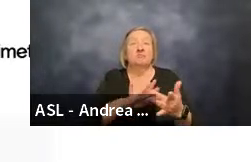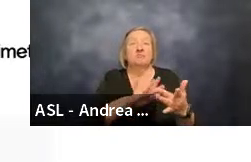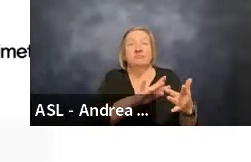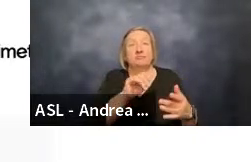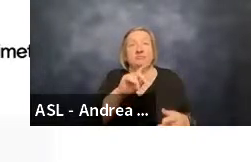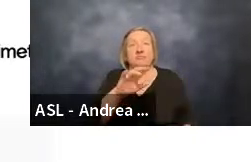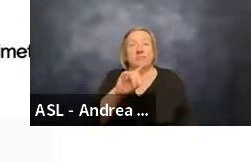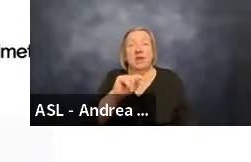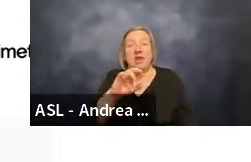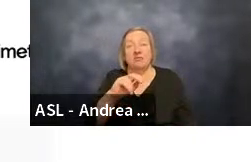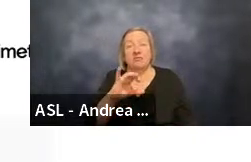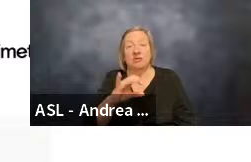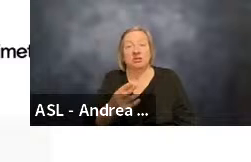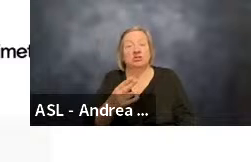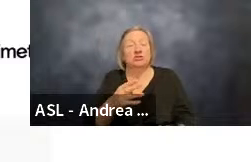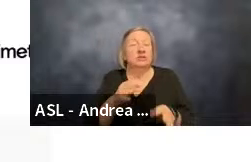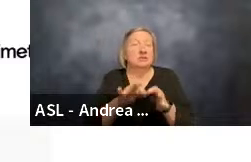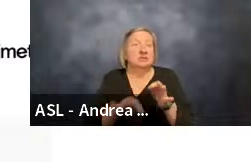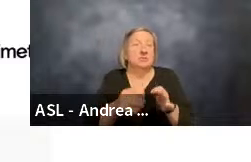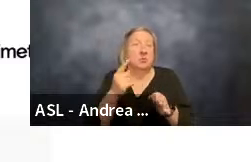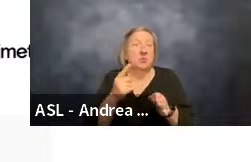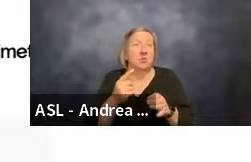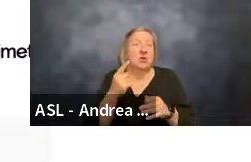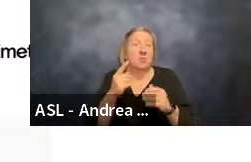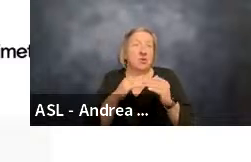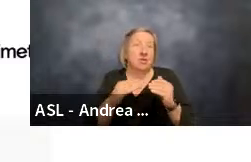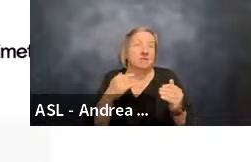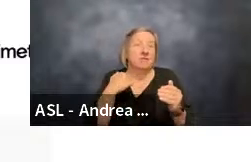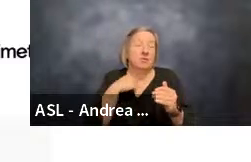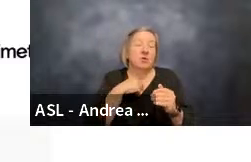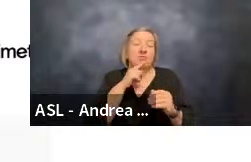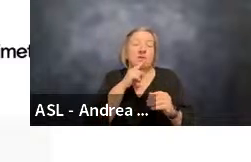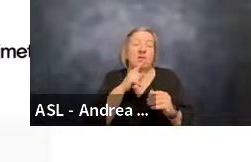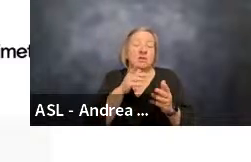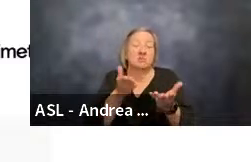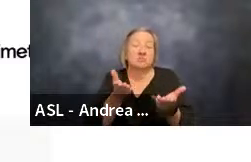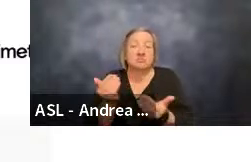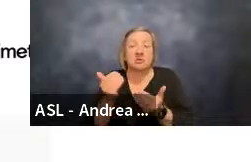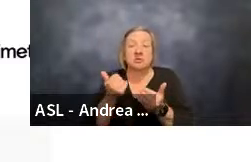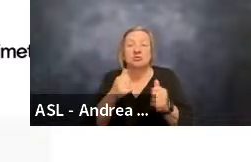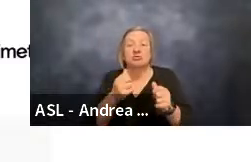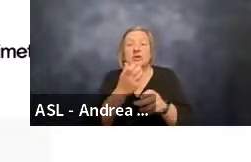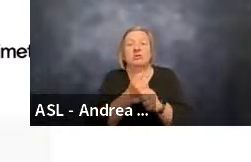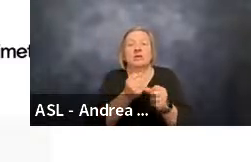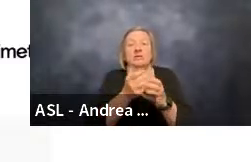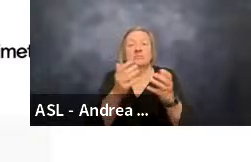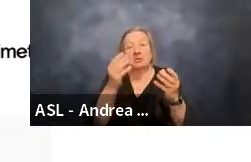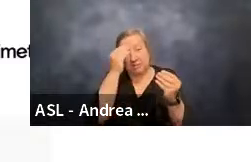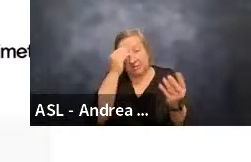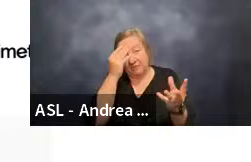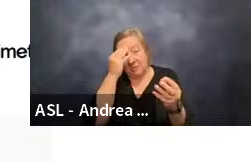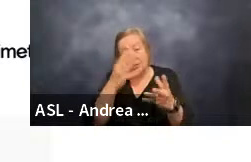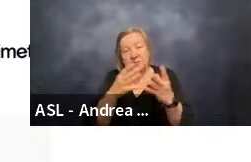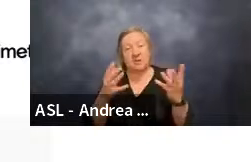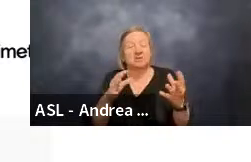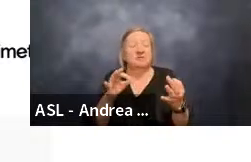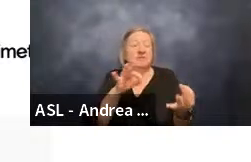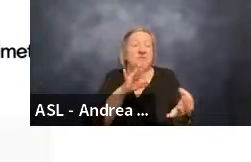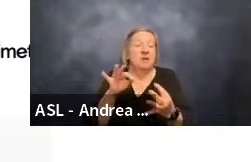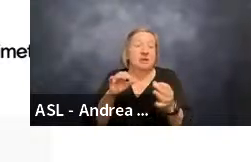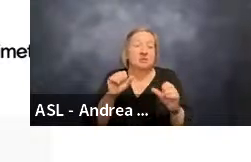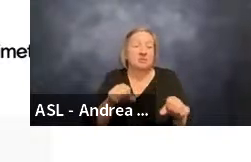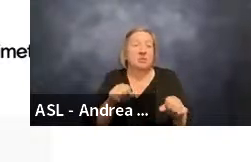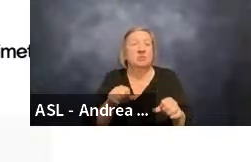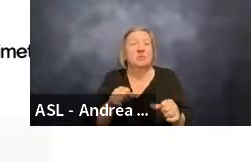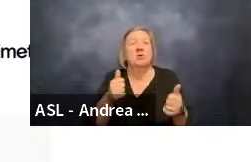is a simple one at one level, but one we are really seeking to get as much information about or feedback about as possible. And that's